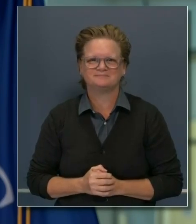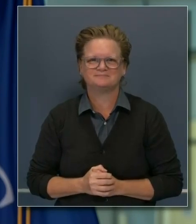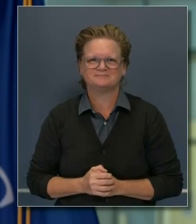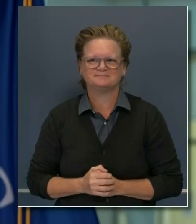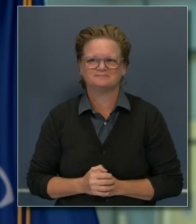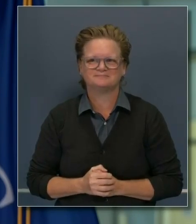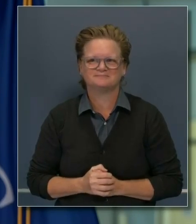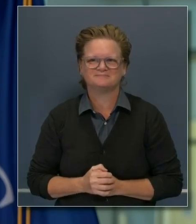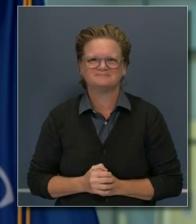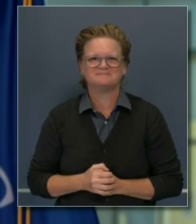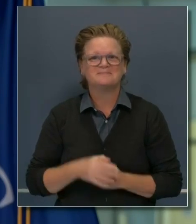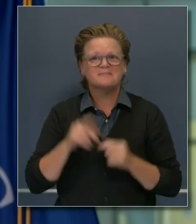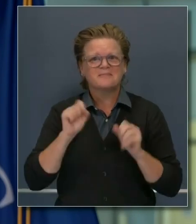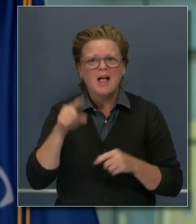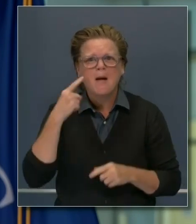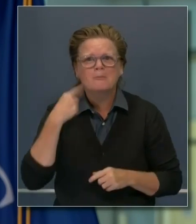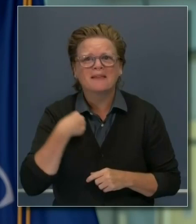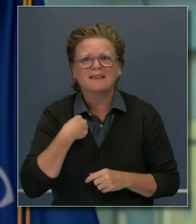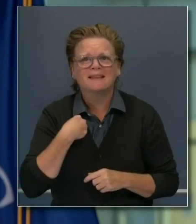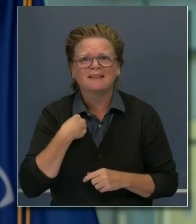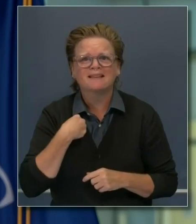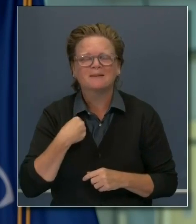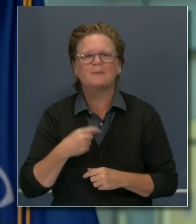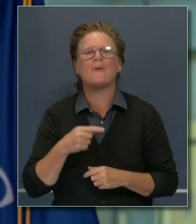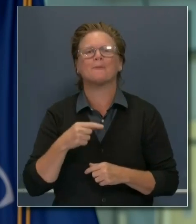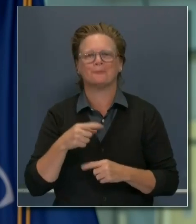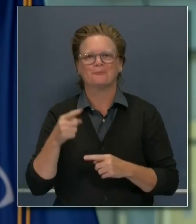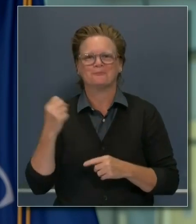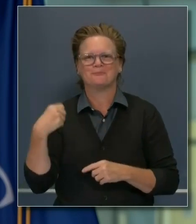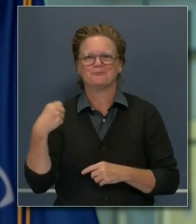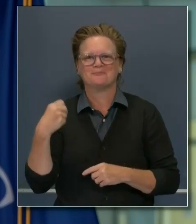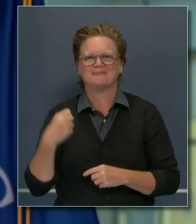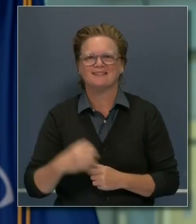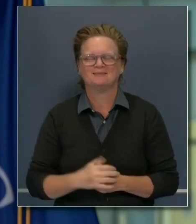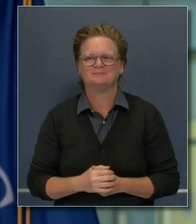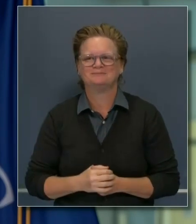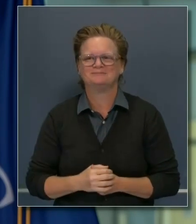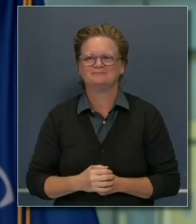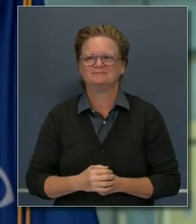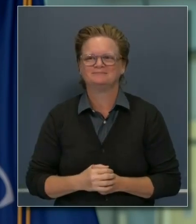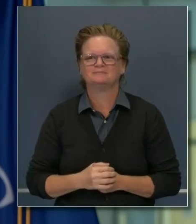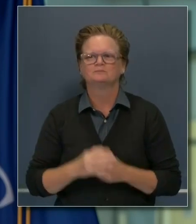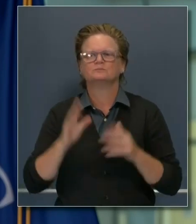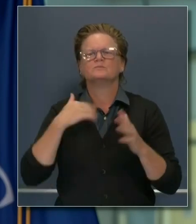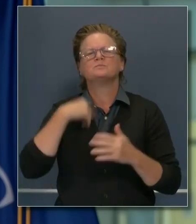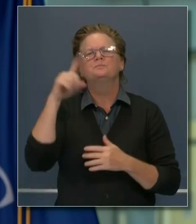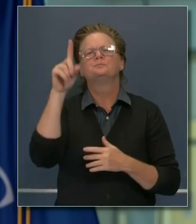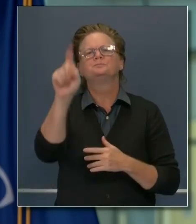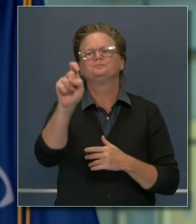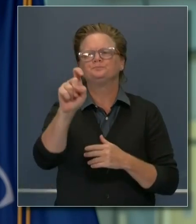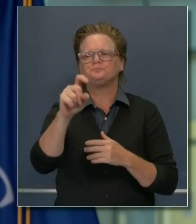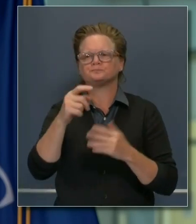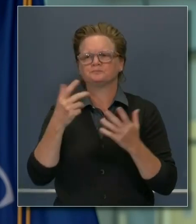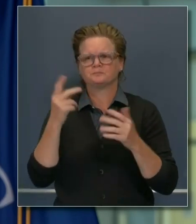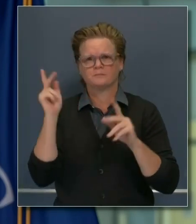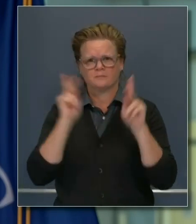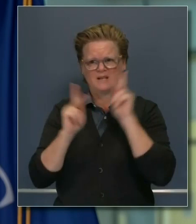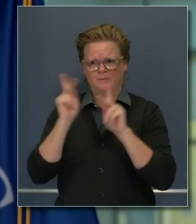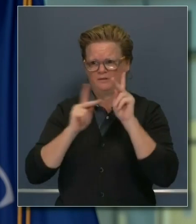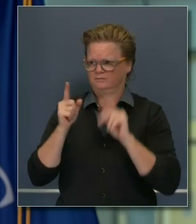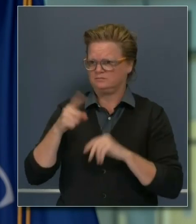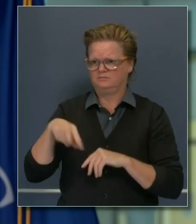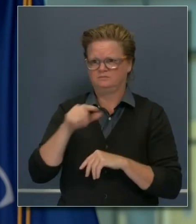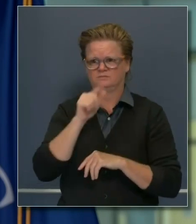There you are. Yes. Hi, Governor. So after this reset, how long before those people that are affected with unemployment